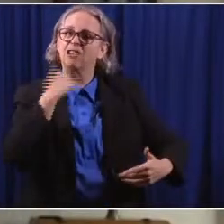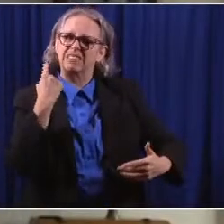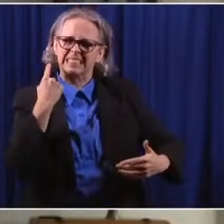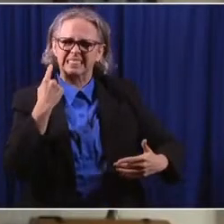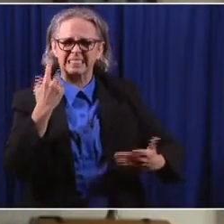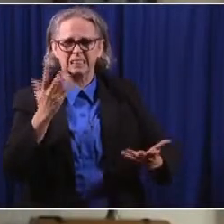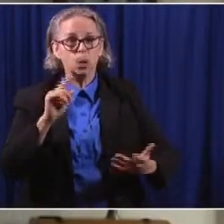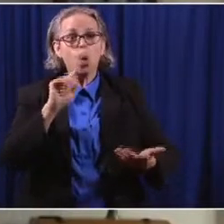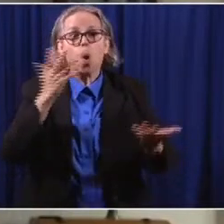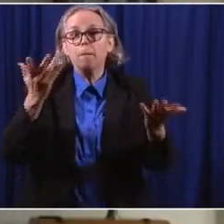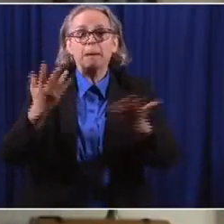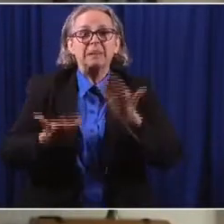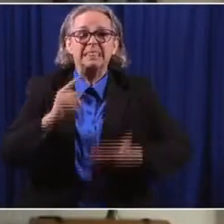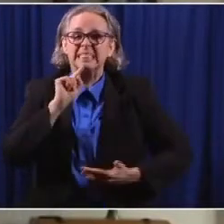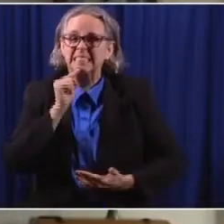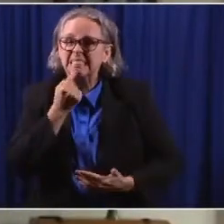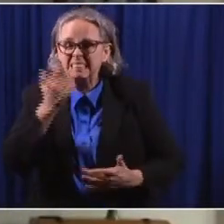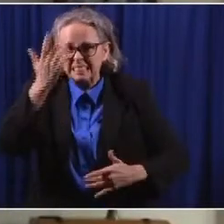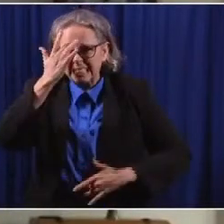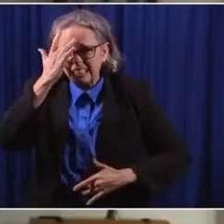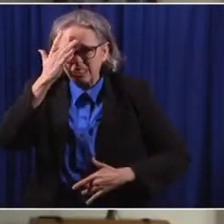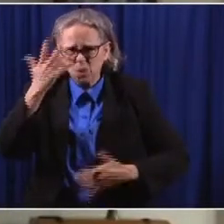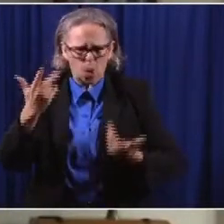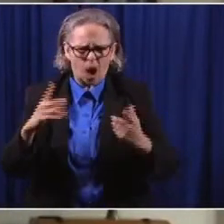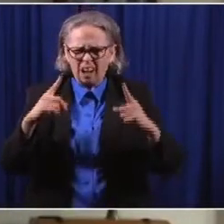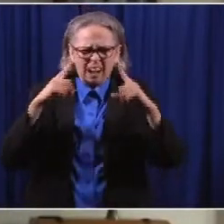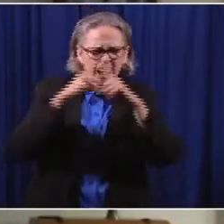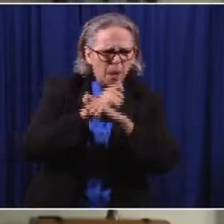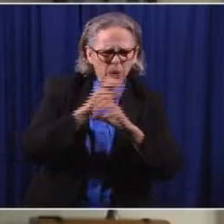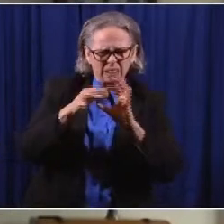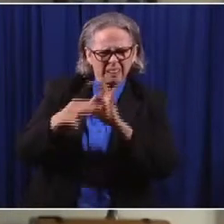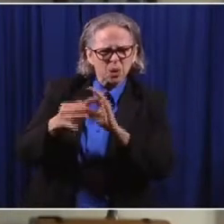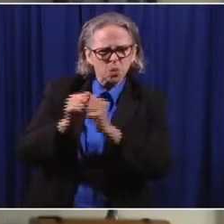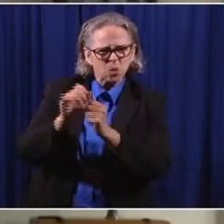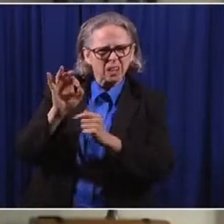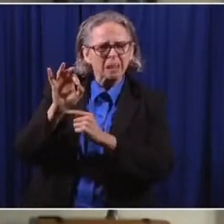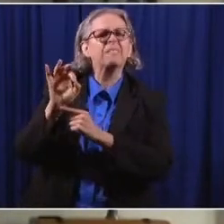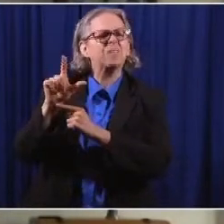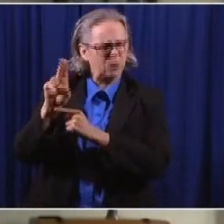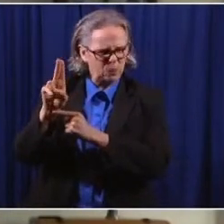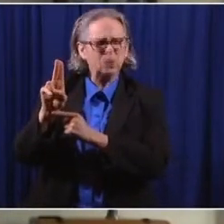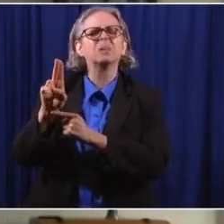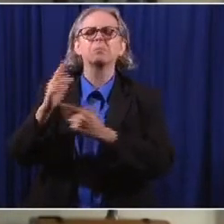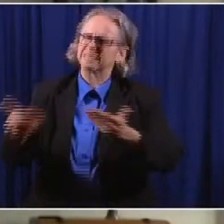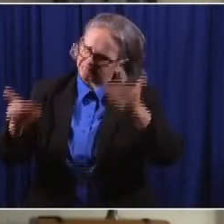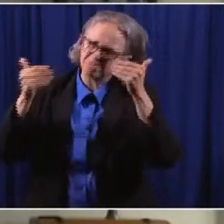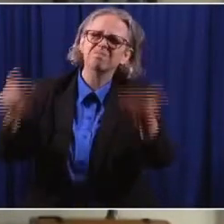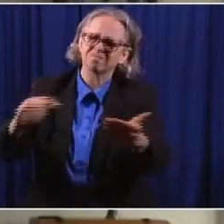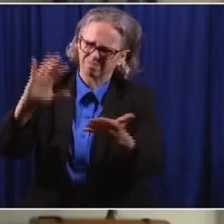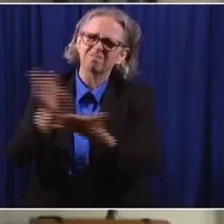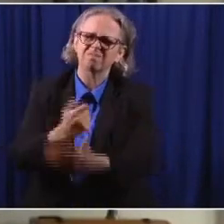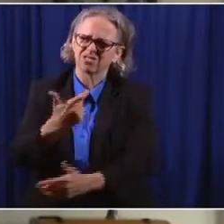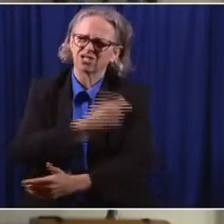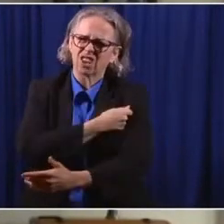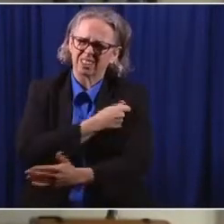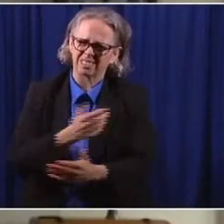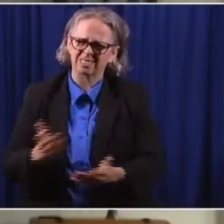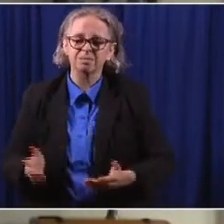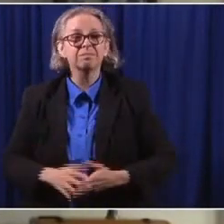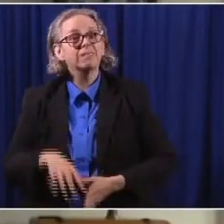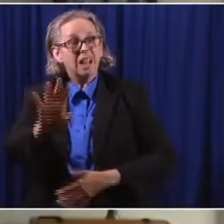or complications from the flu. It's extremely important to get vaccinated also if you're an essential